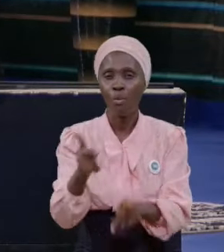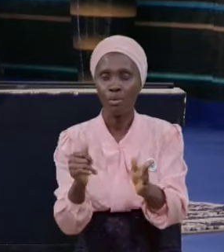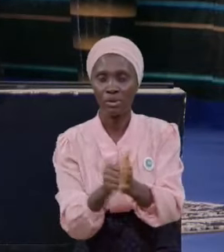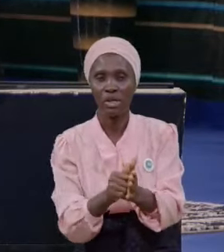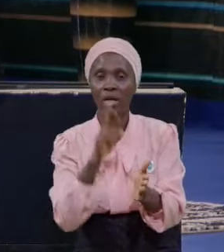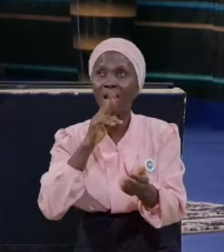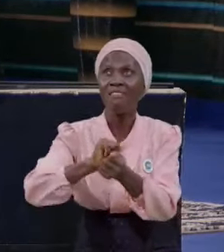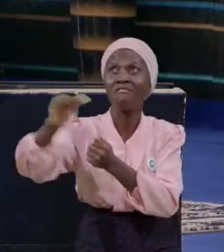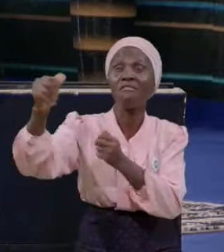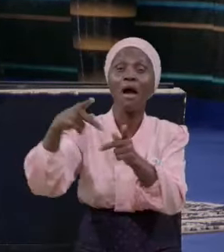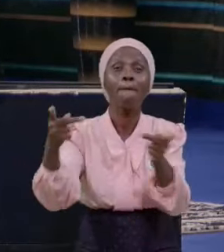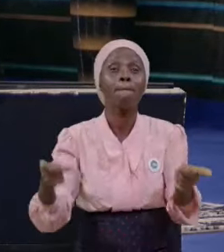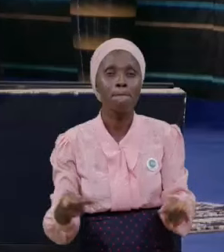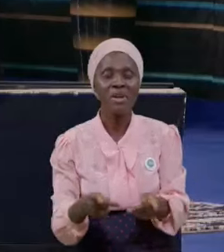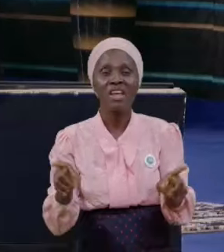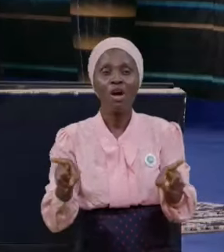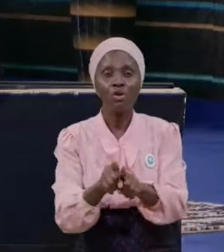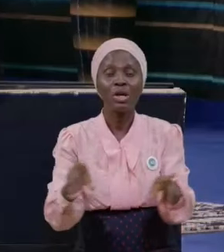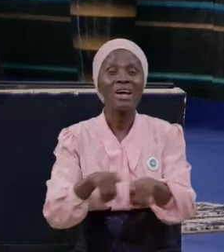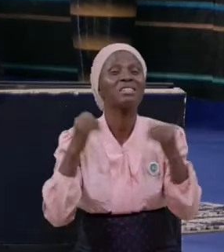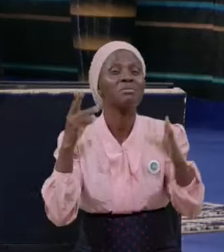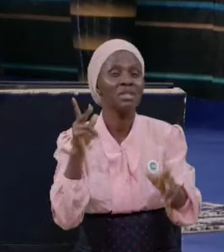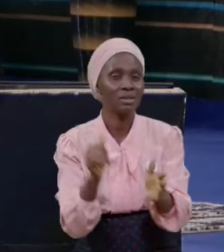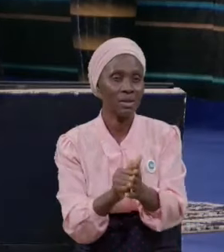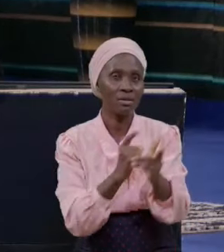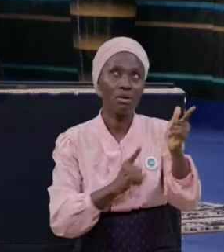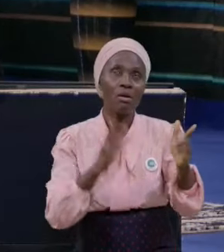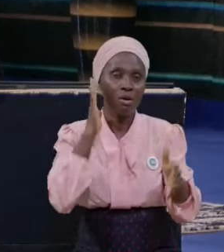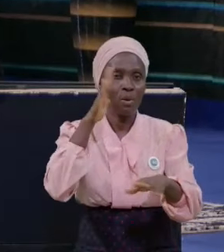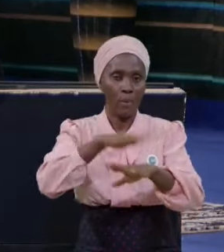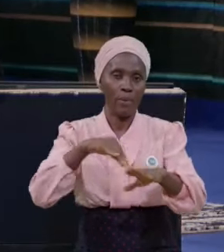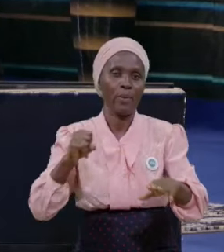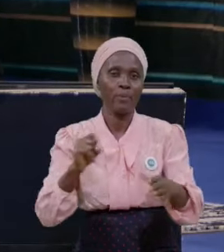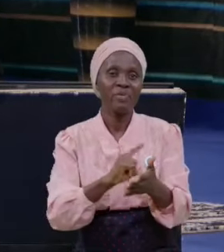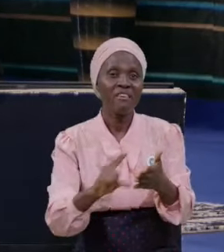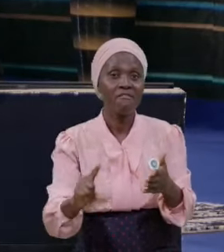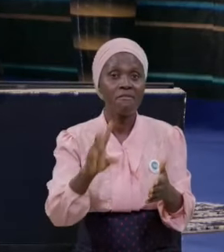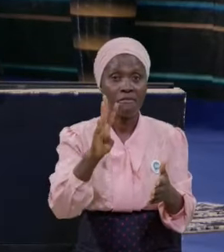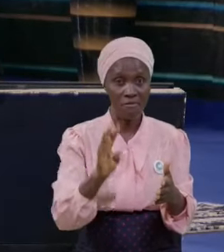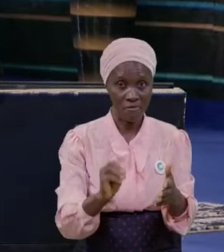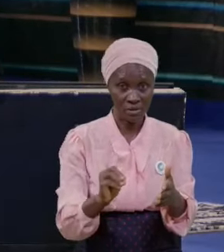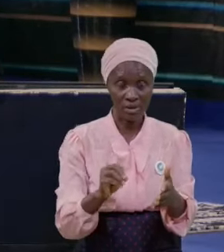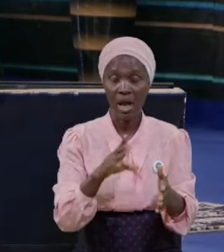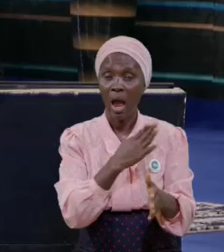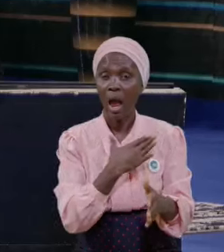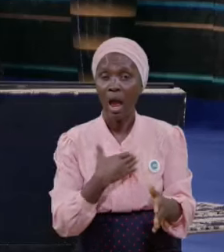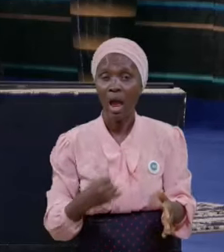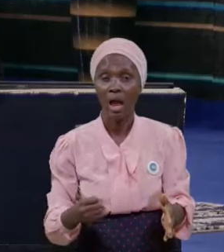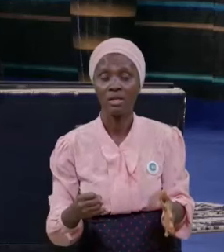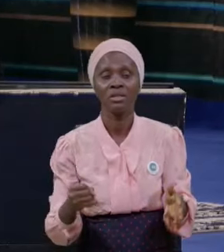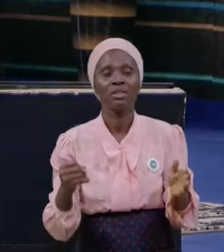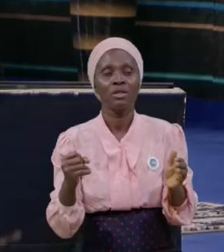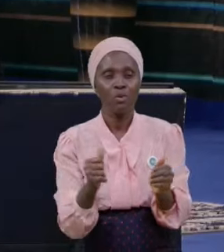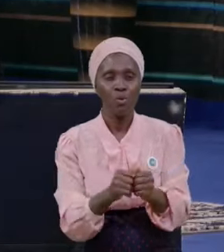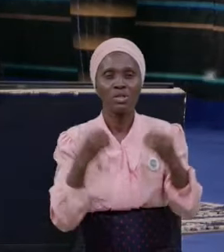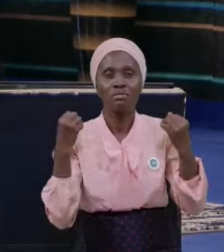God shall call. Look at verse 40. In verse 40, and with many other words, many